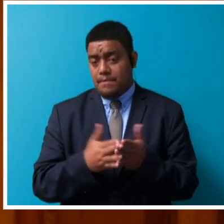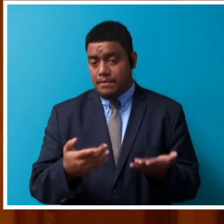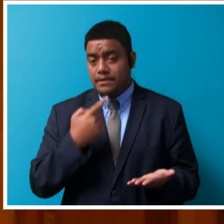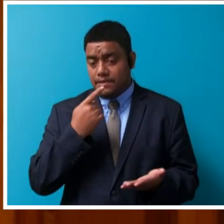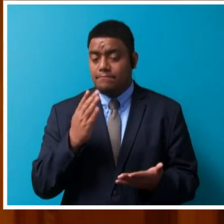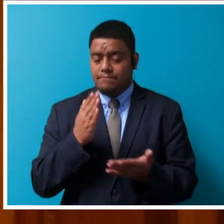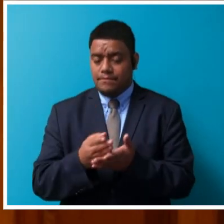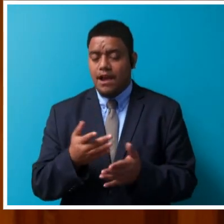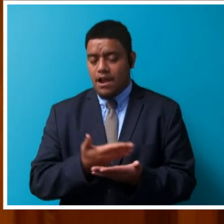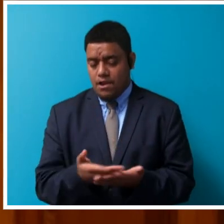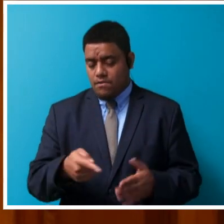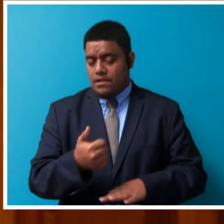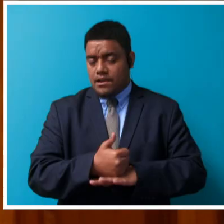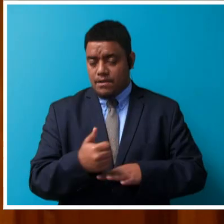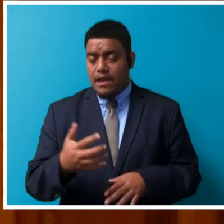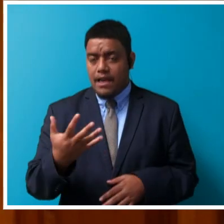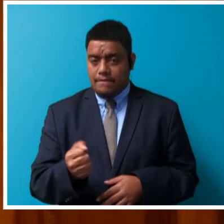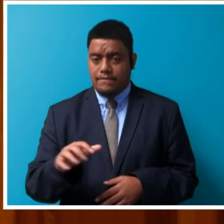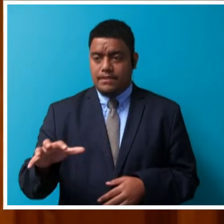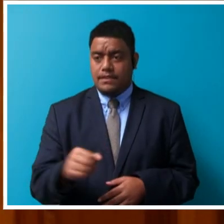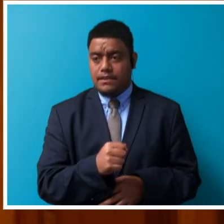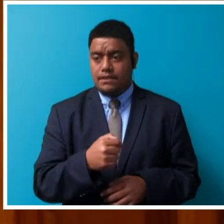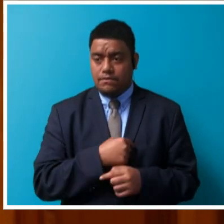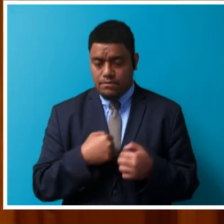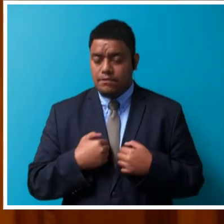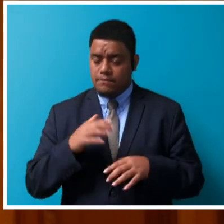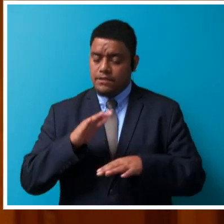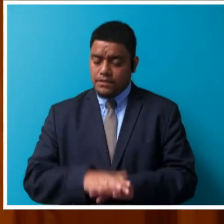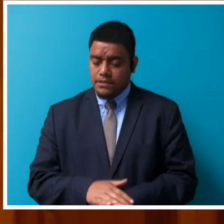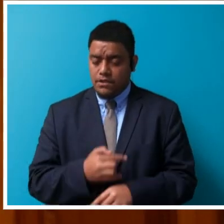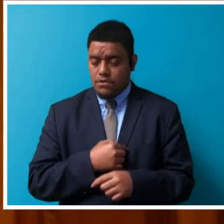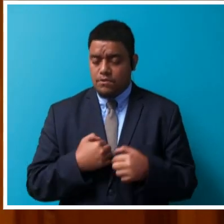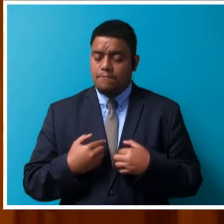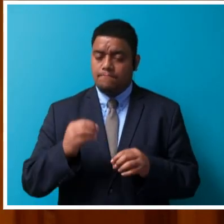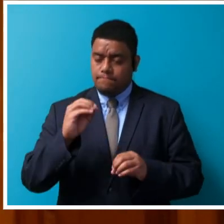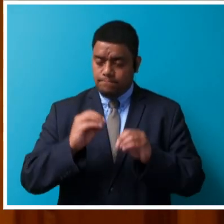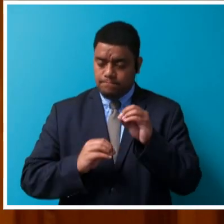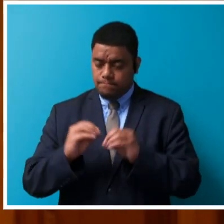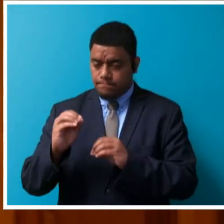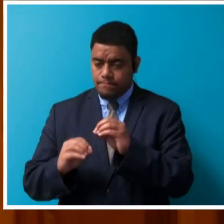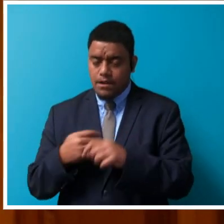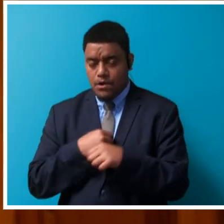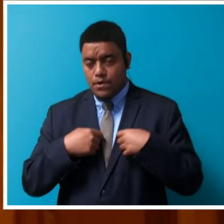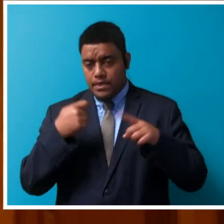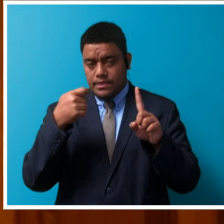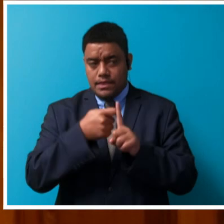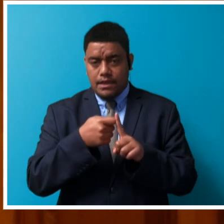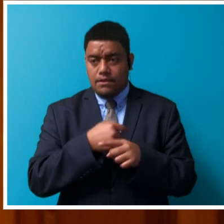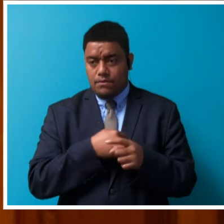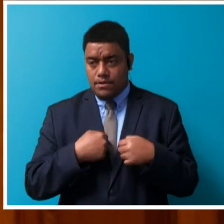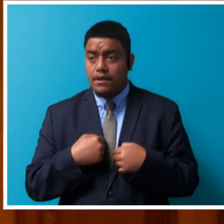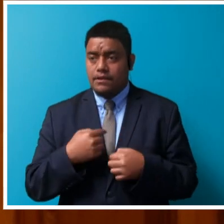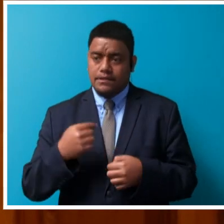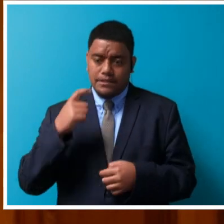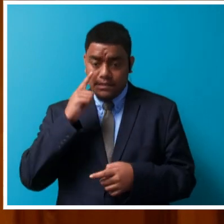approach the coalition government has taken. We have sat down, we have evaluated our global targets, we have meticulously counted